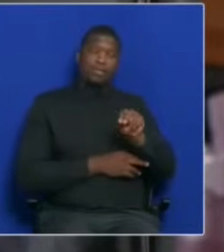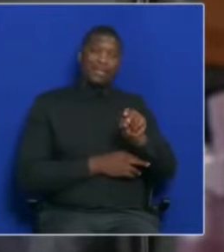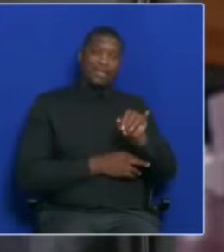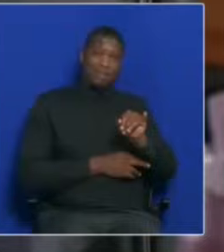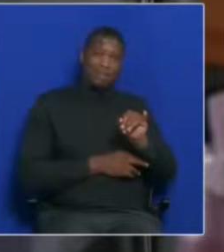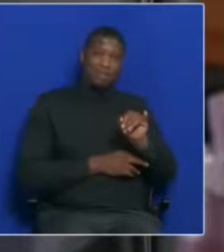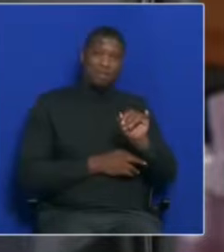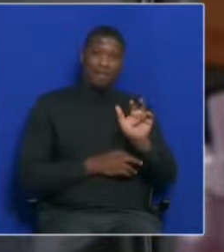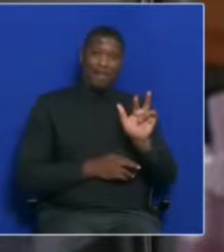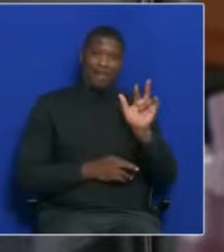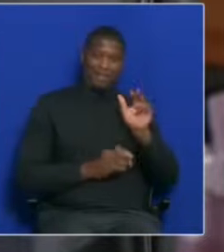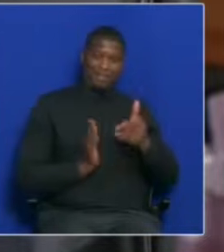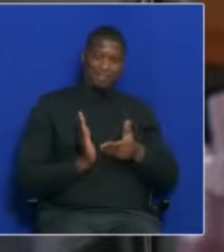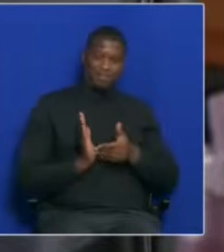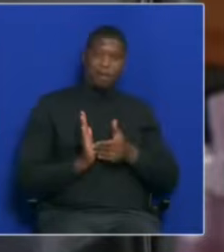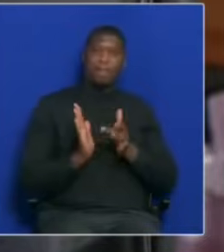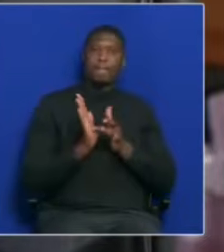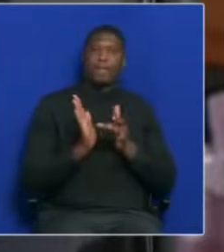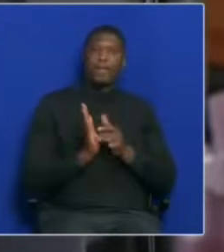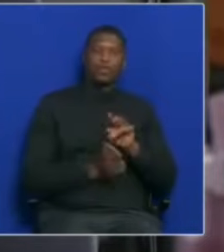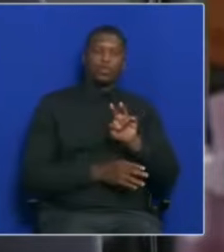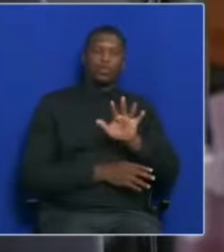252.